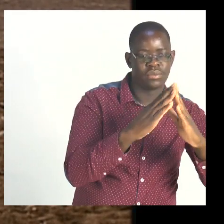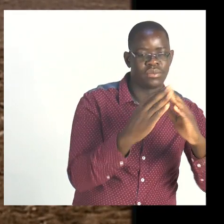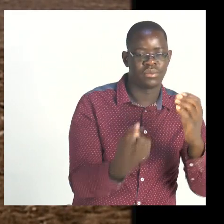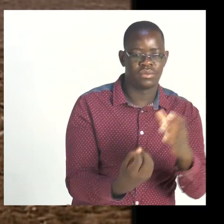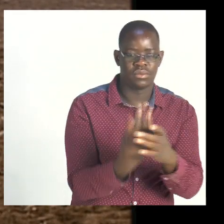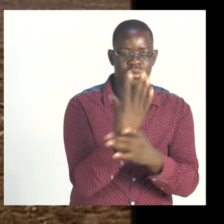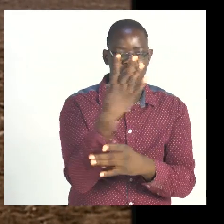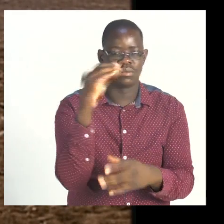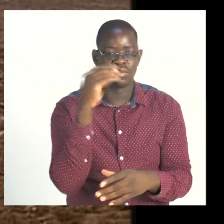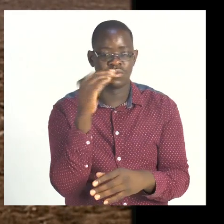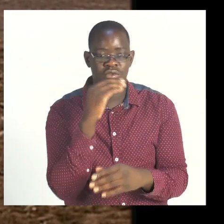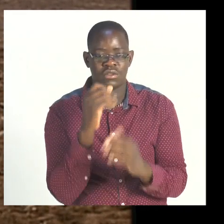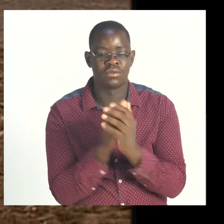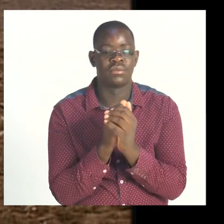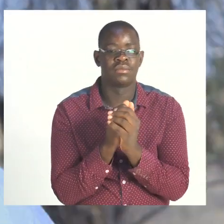crops.